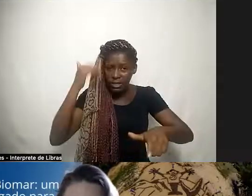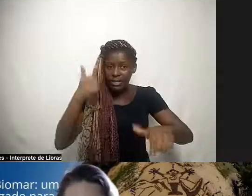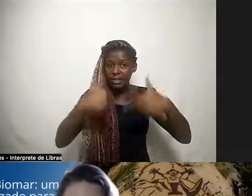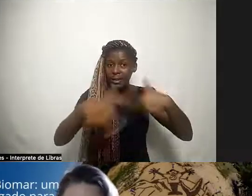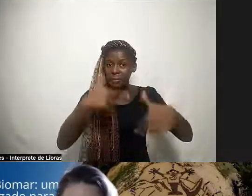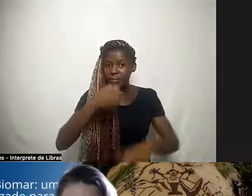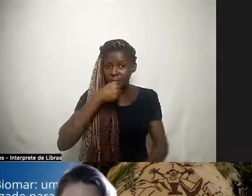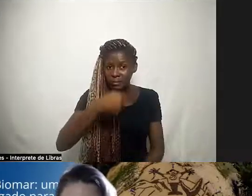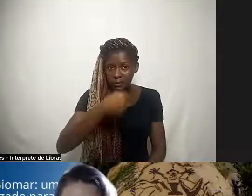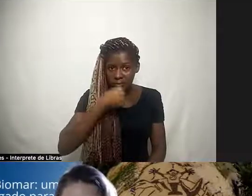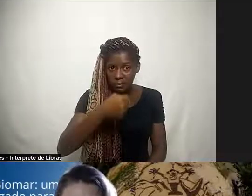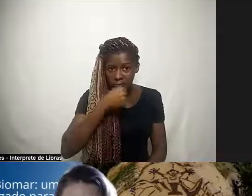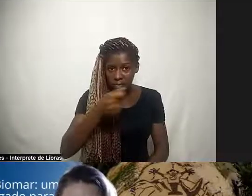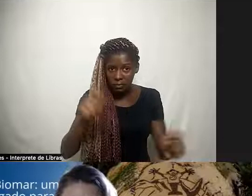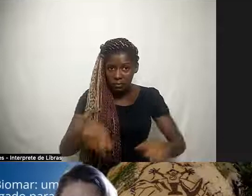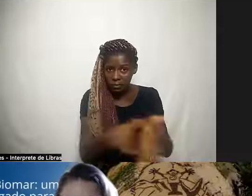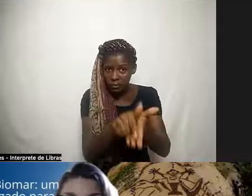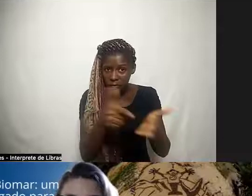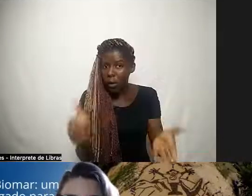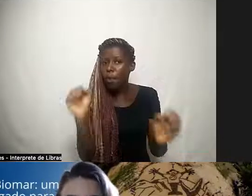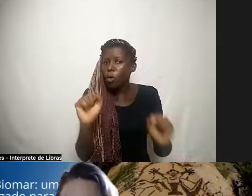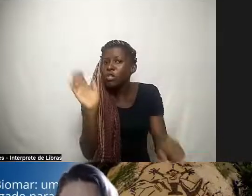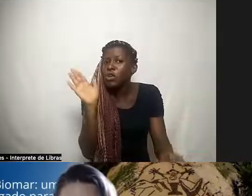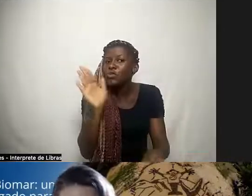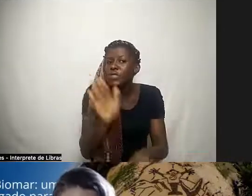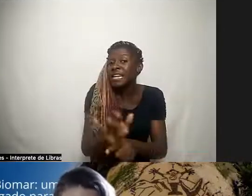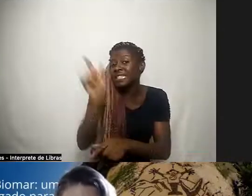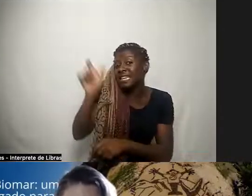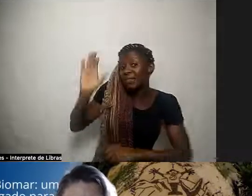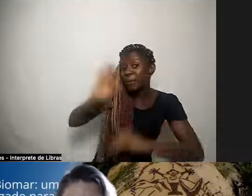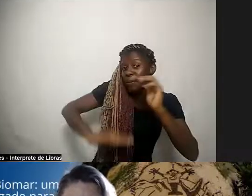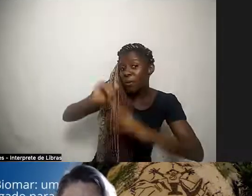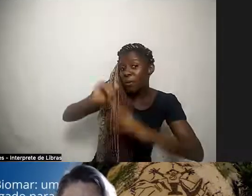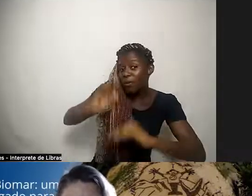that educate about the marine conservation.